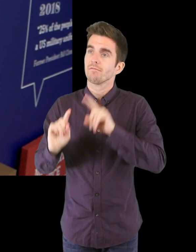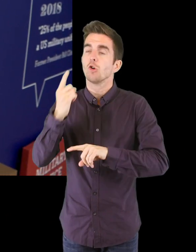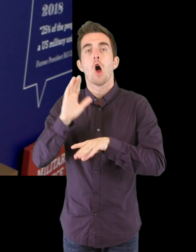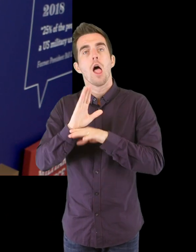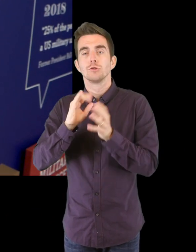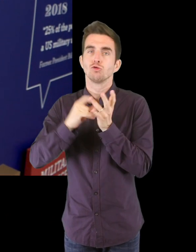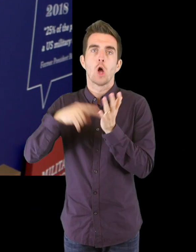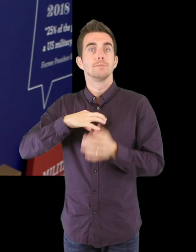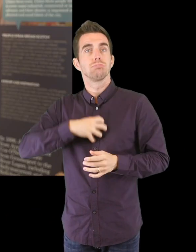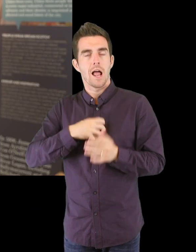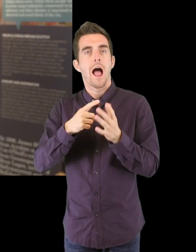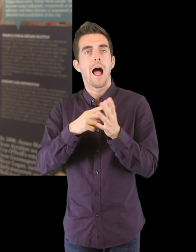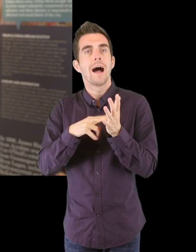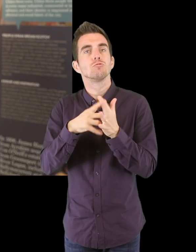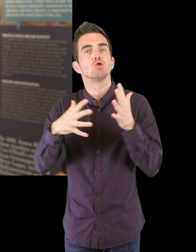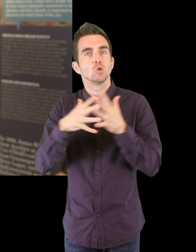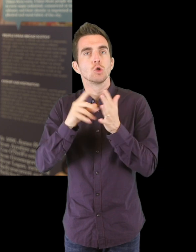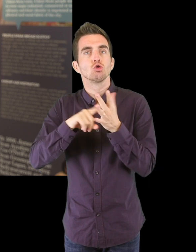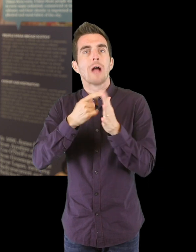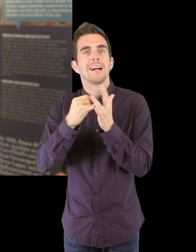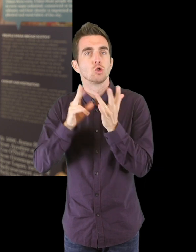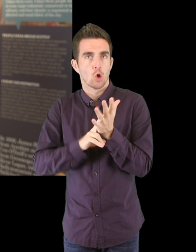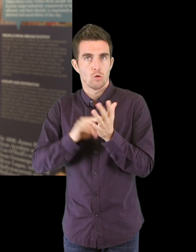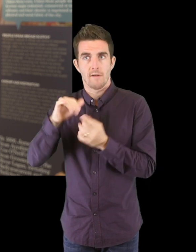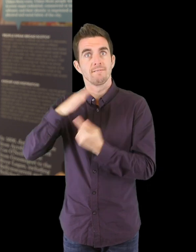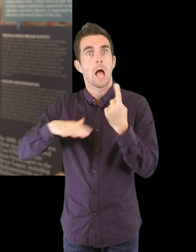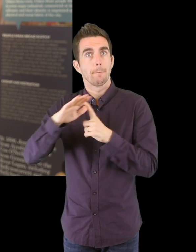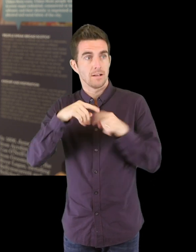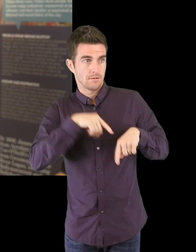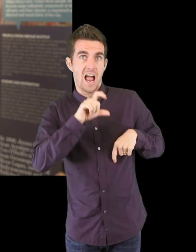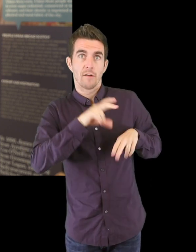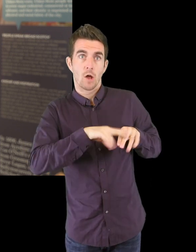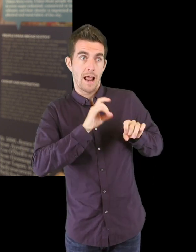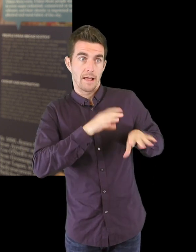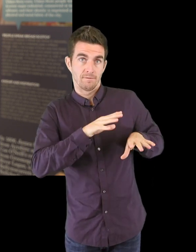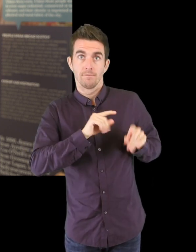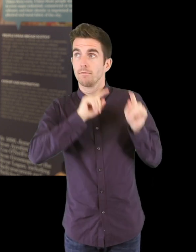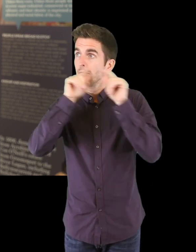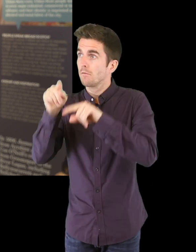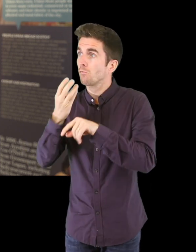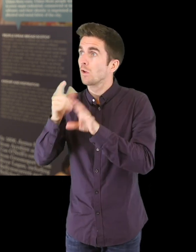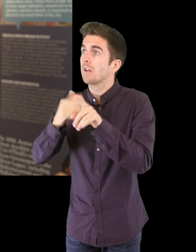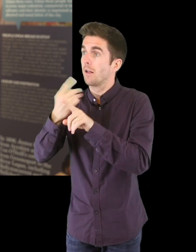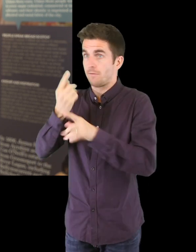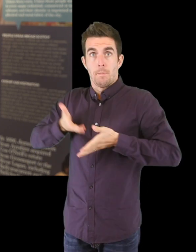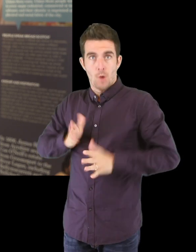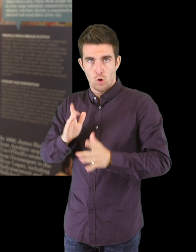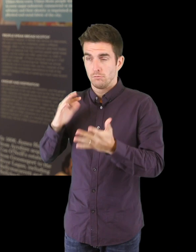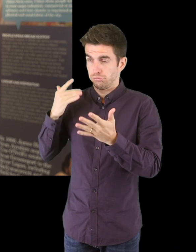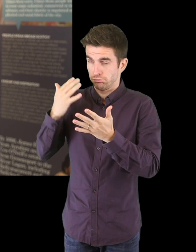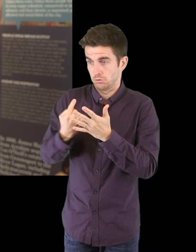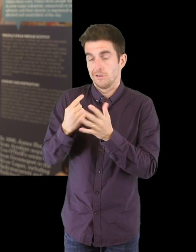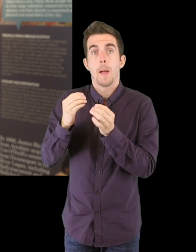first Ulster-Scots president, Andrew Jackson, whose family left Carrickfergus just a few years before he was born, through